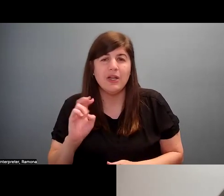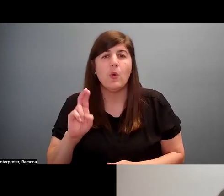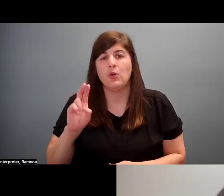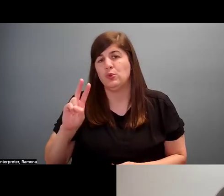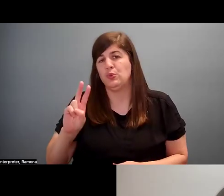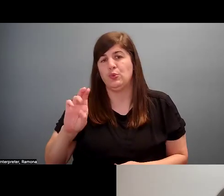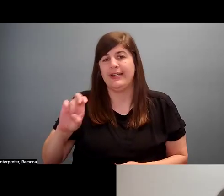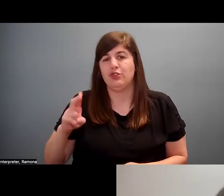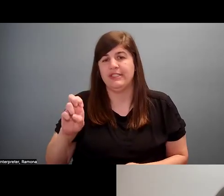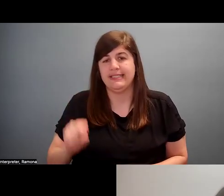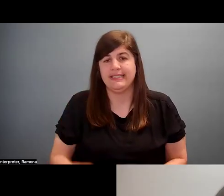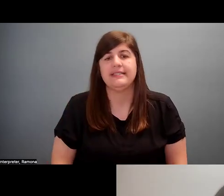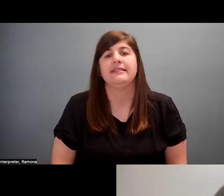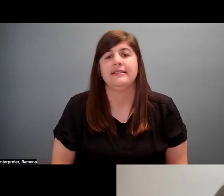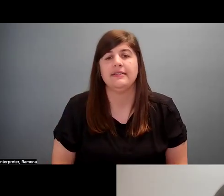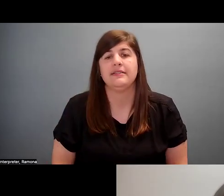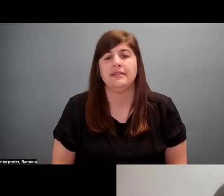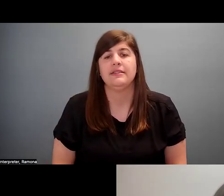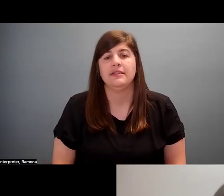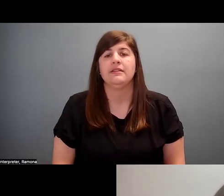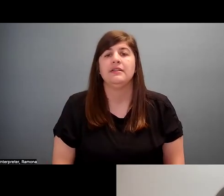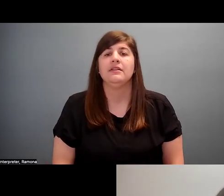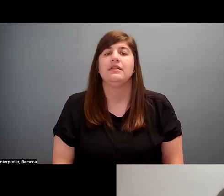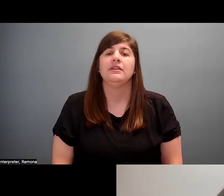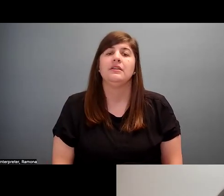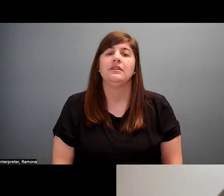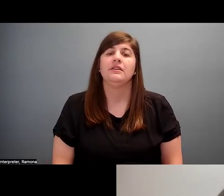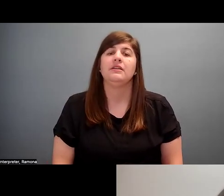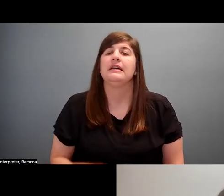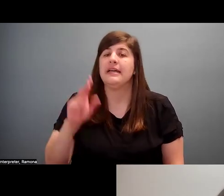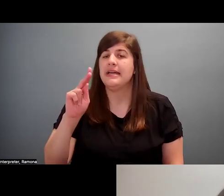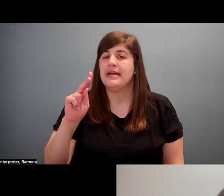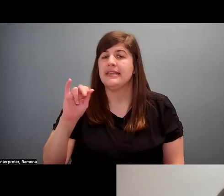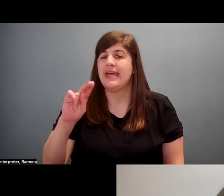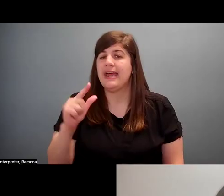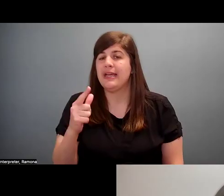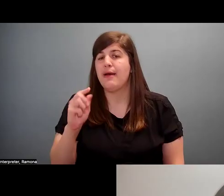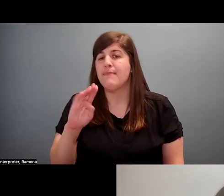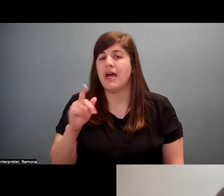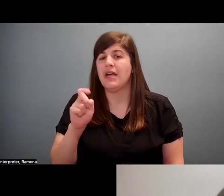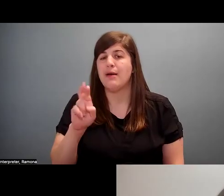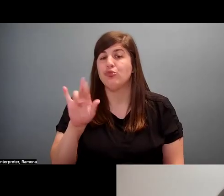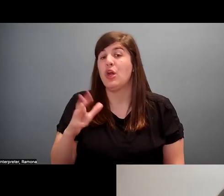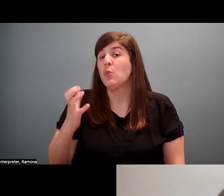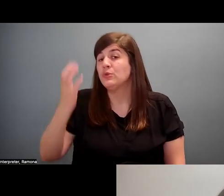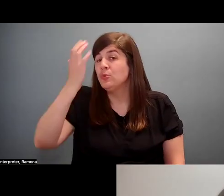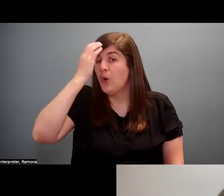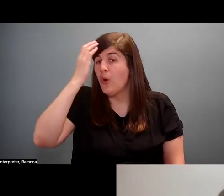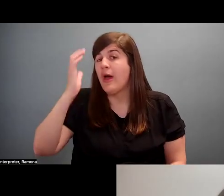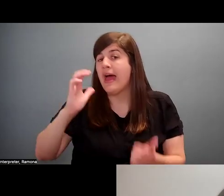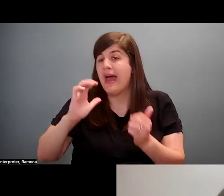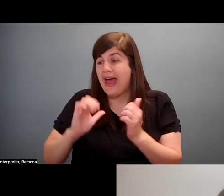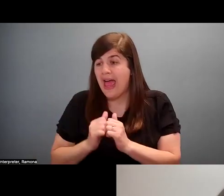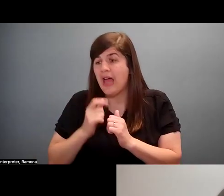2 inches. Whoa, cool. Um, let's see. King Montgomery, sixth grade, Westview wants to know, how